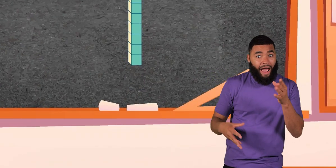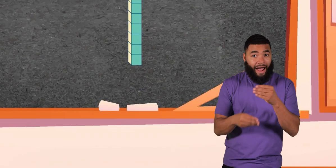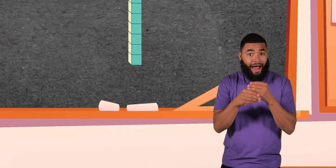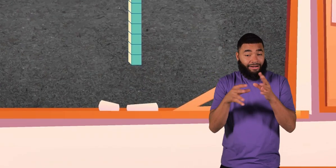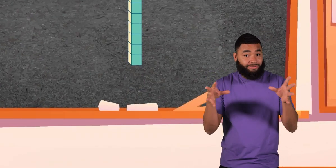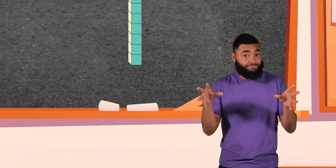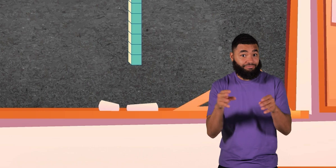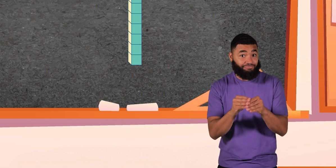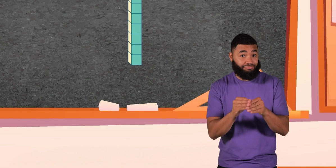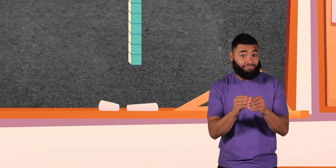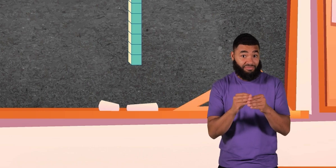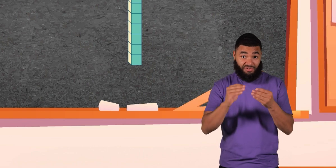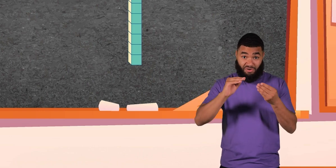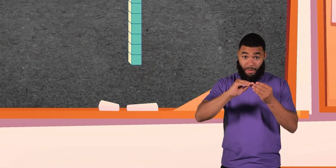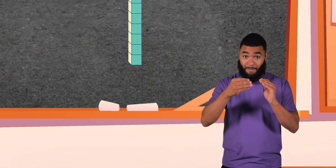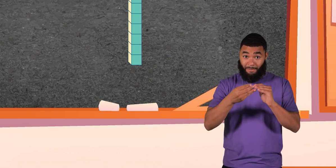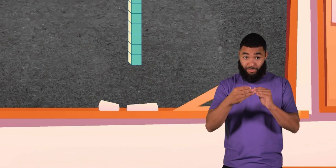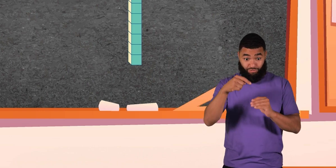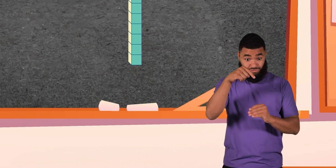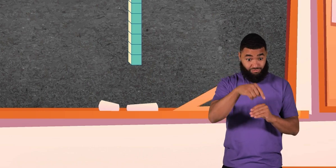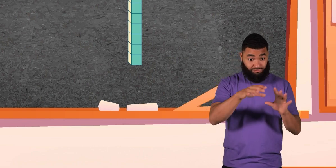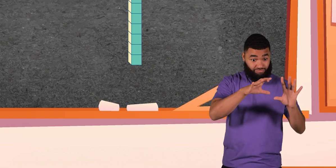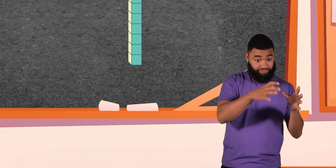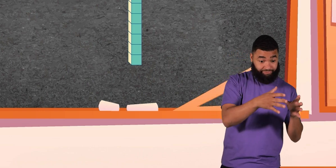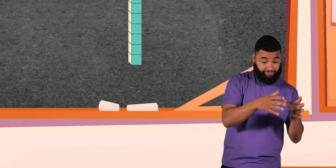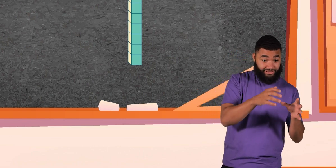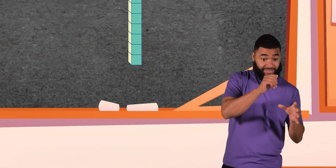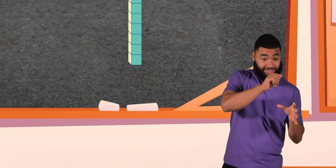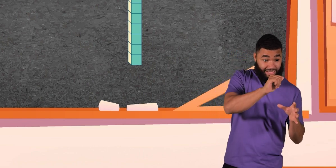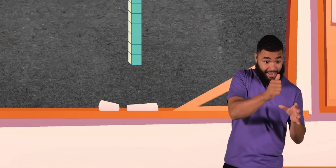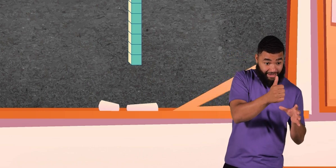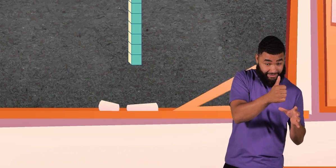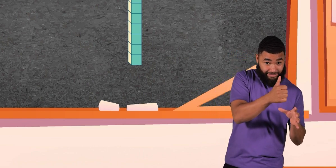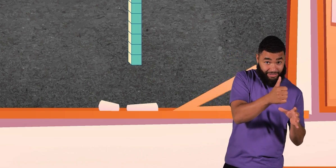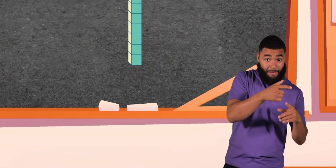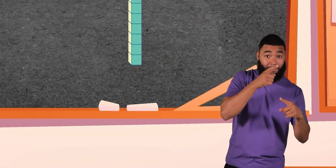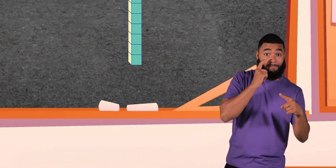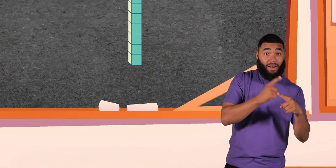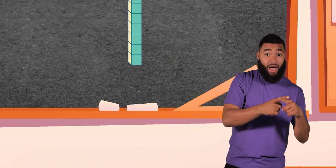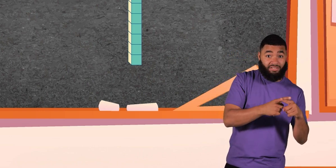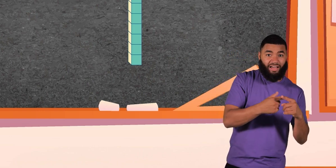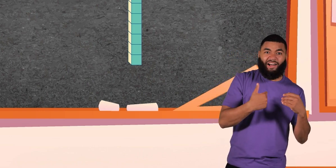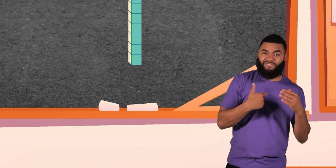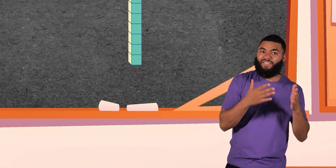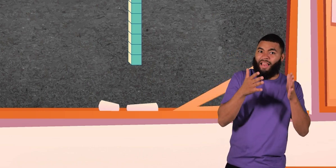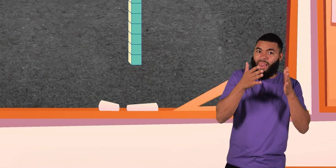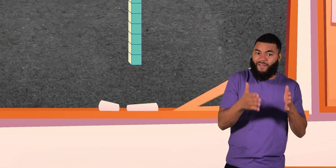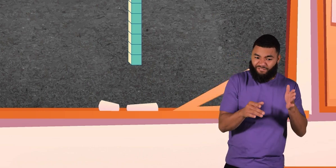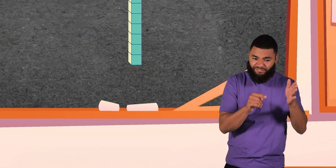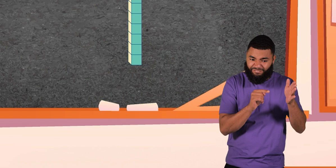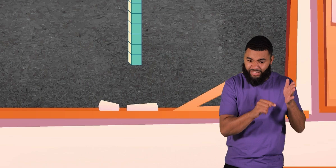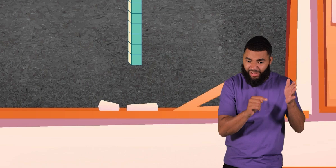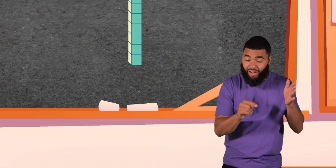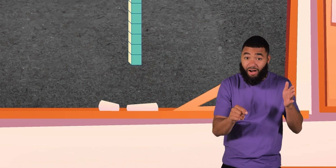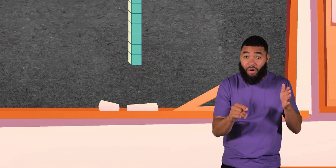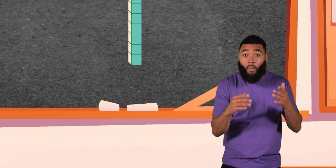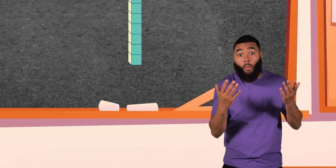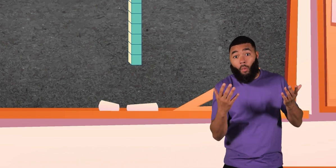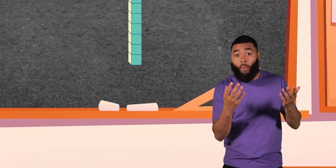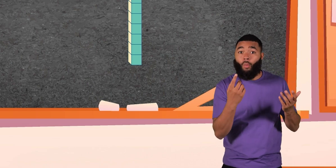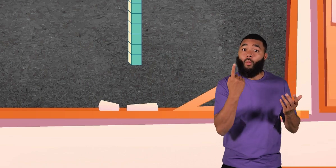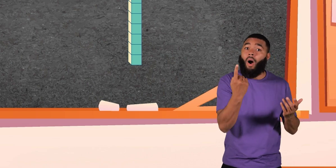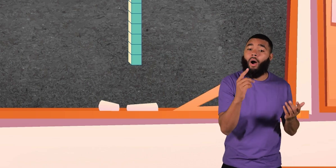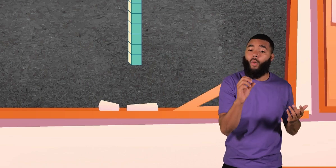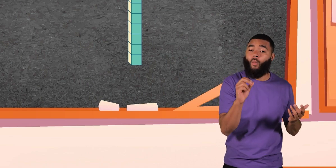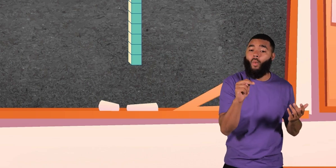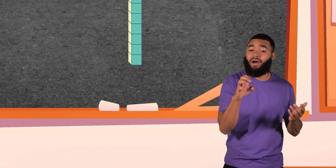add. this group of numbers are all made up of one group of 10 plus some leftover units